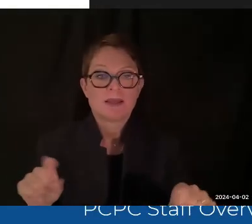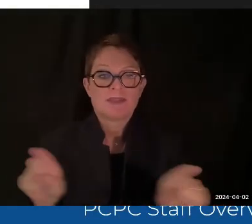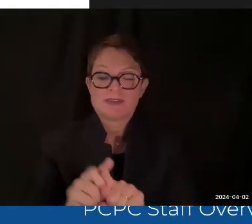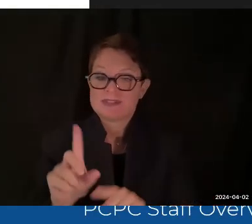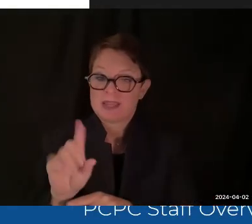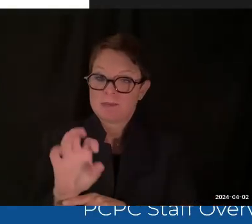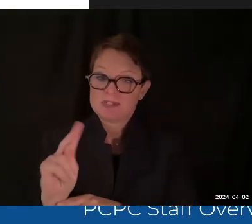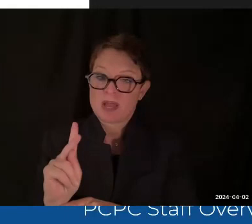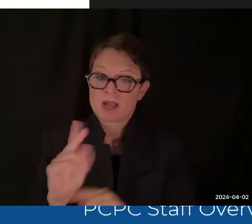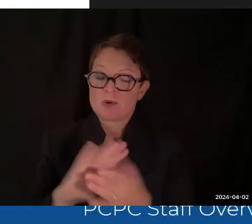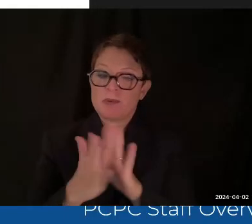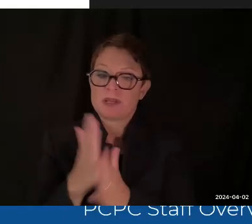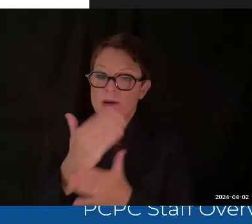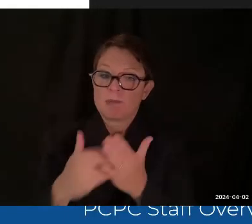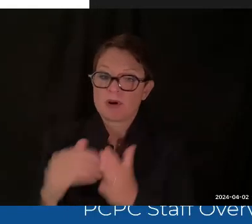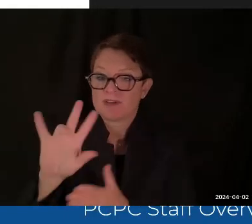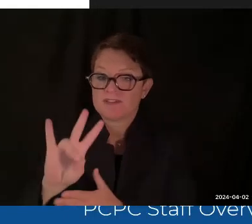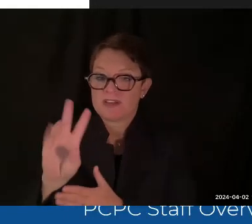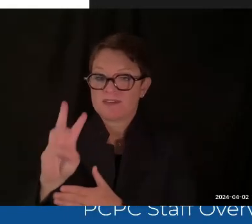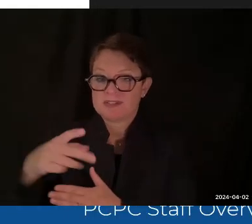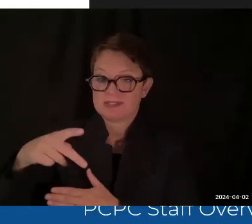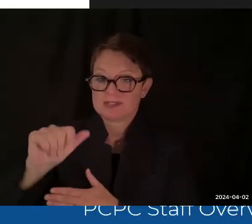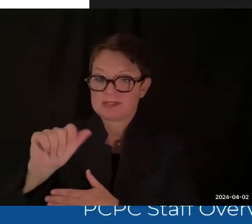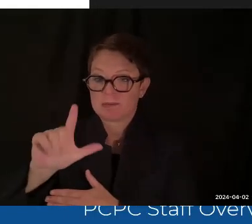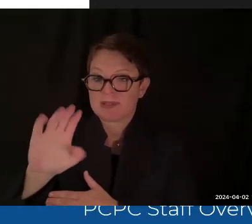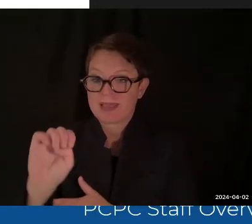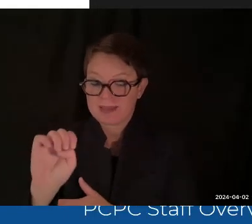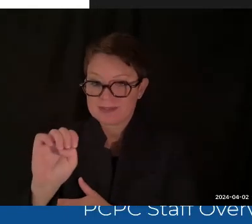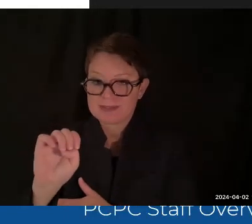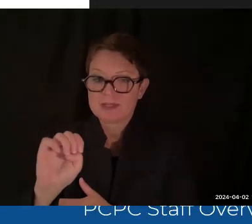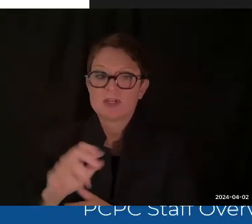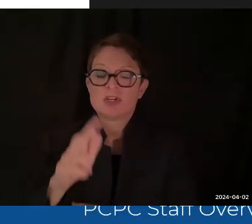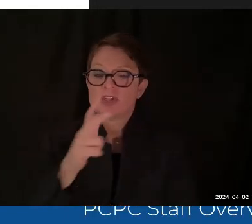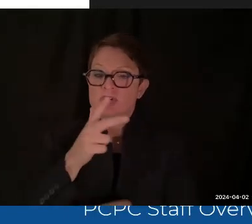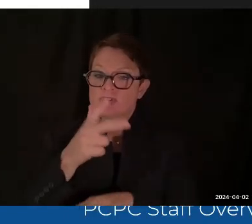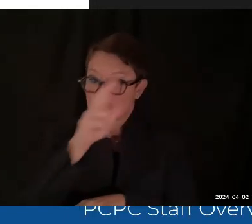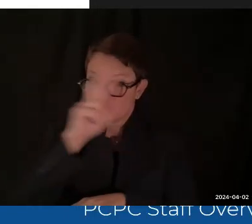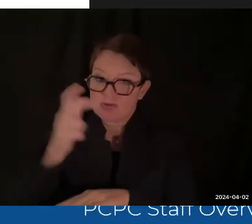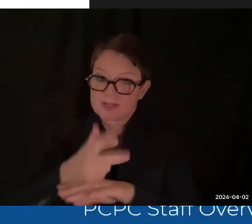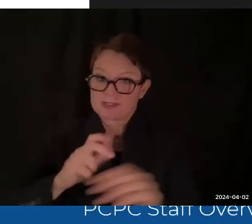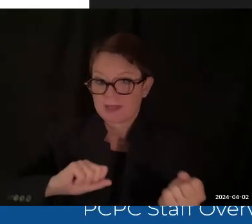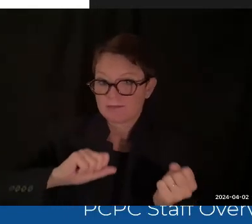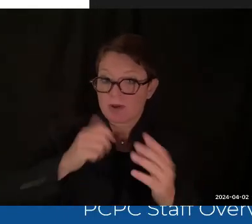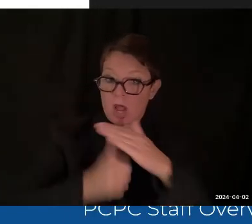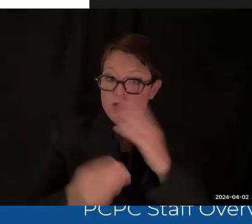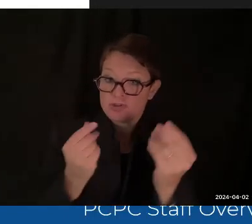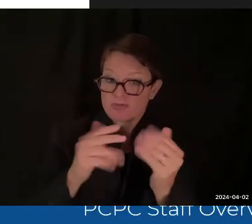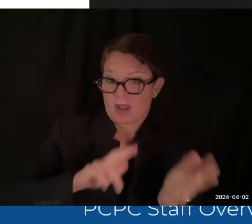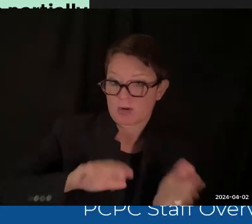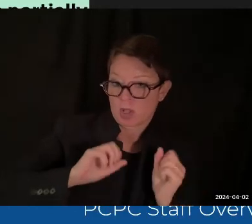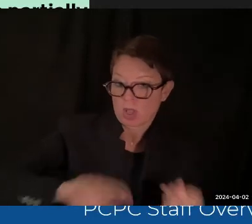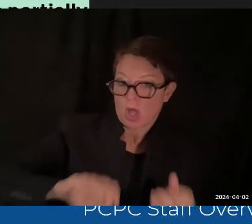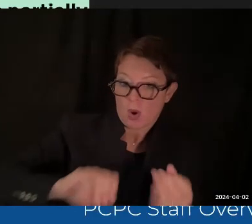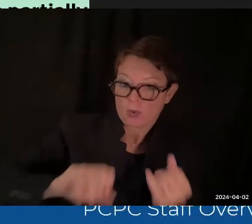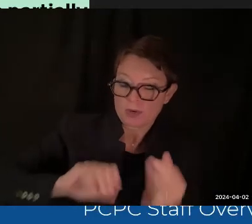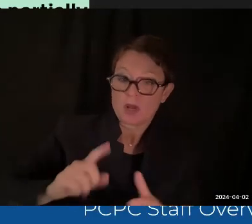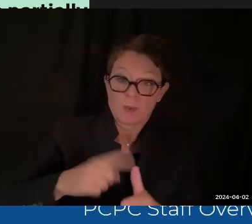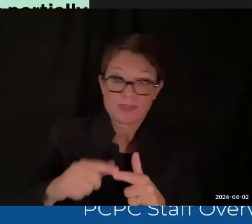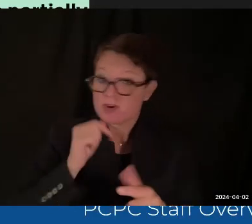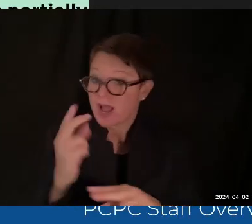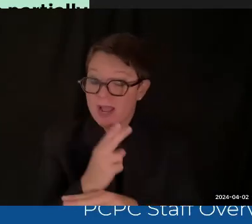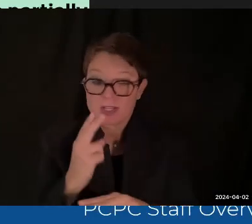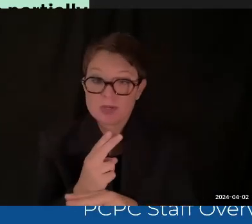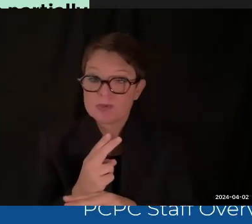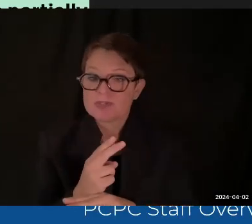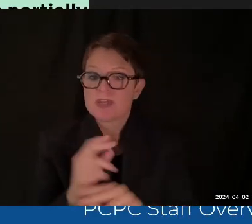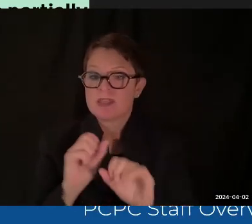dock will become part of 76 Place so that trucks can load underground. When the trailers aren't being used, they will be